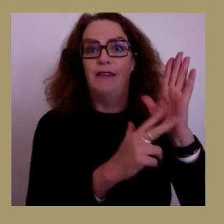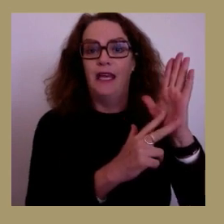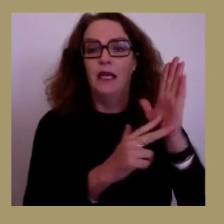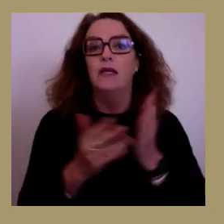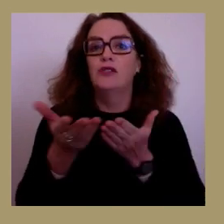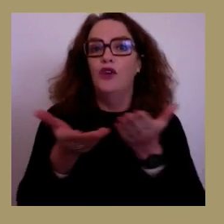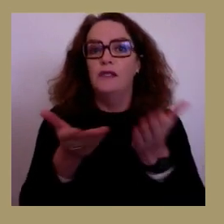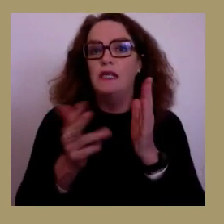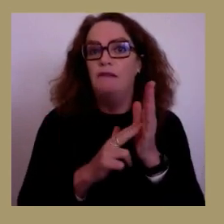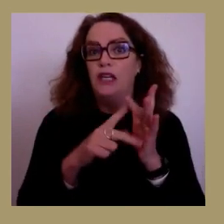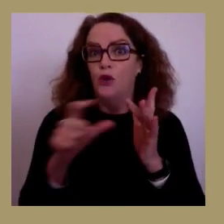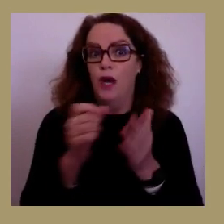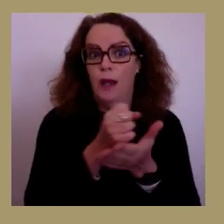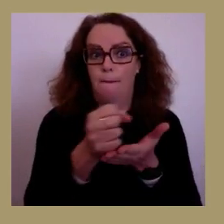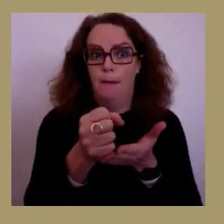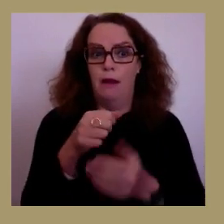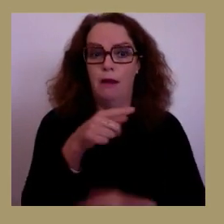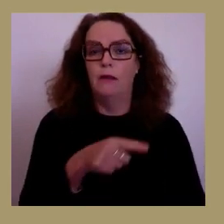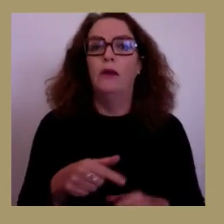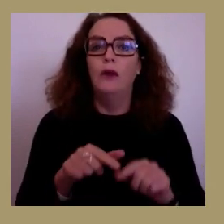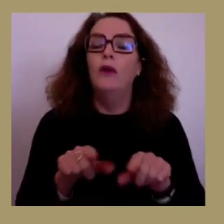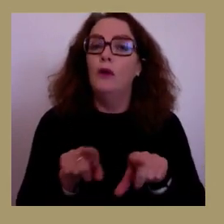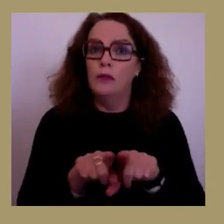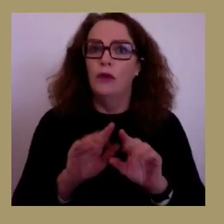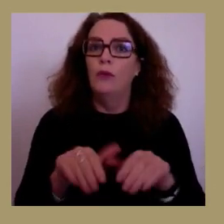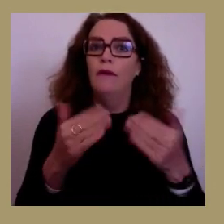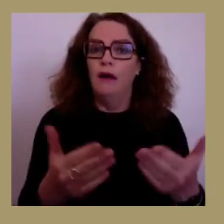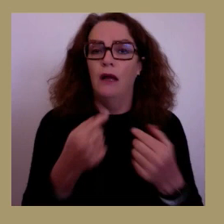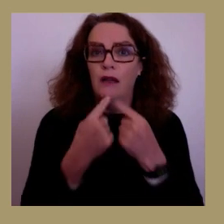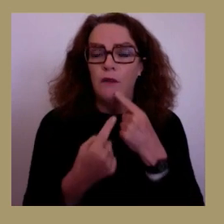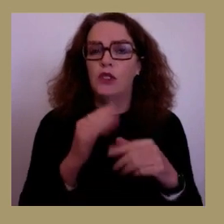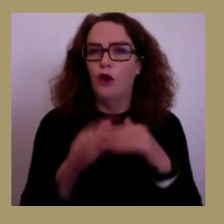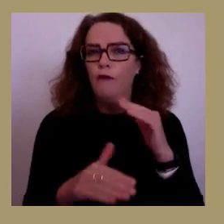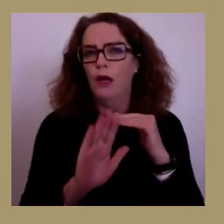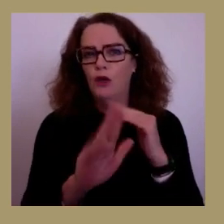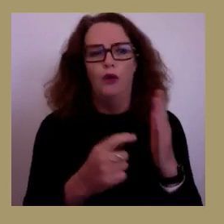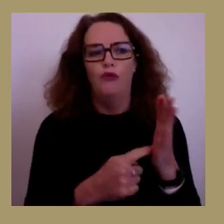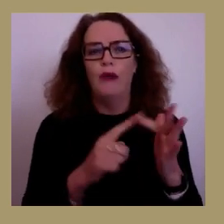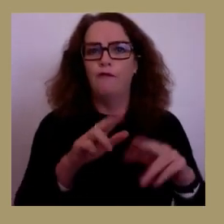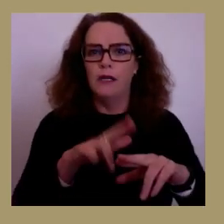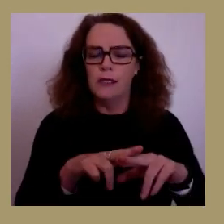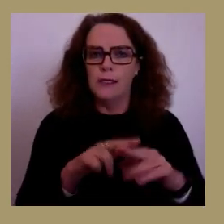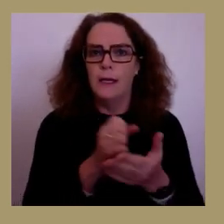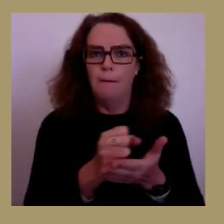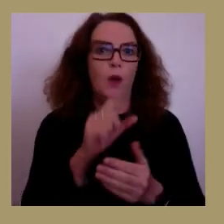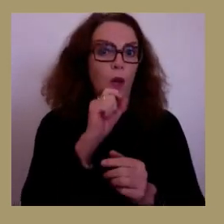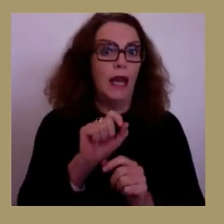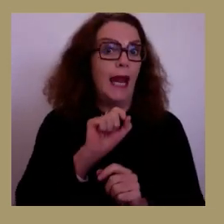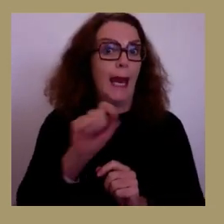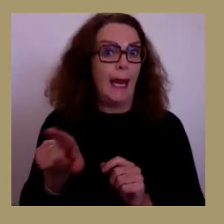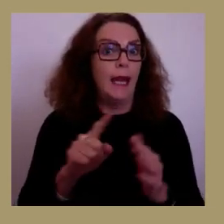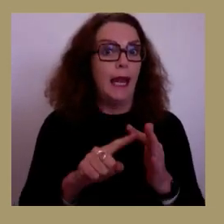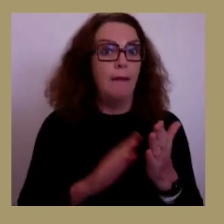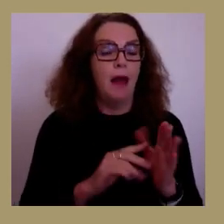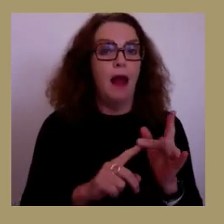also provided with some information in regards to the reference number, which will be emailed to them. And we also inform